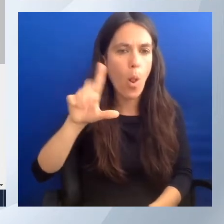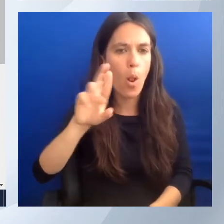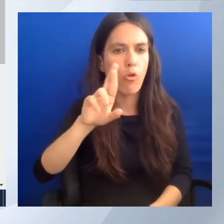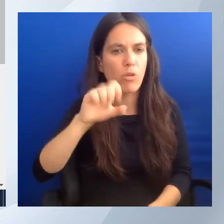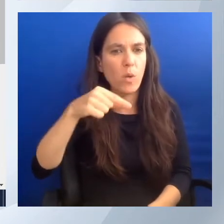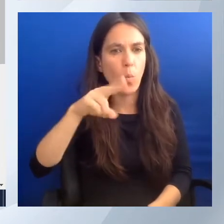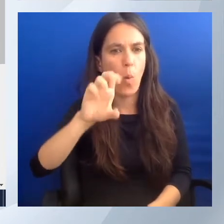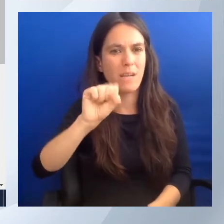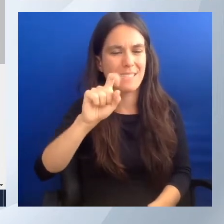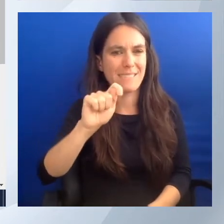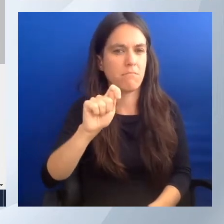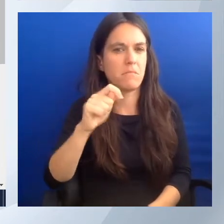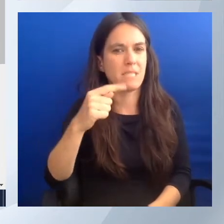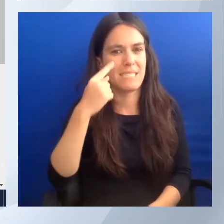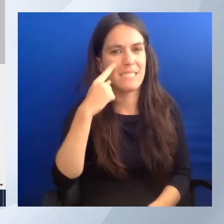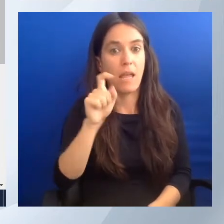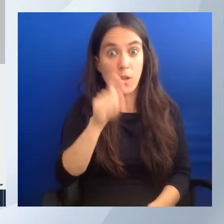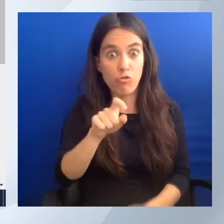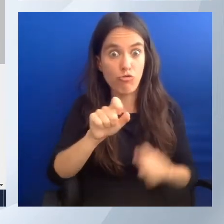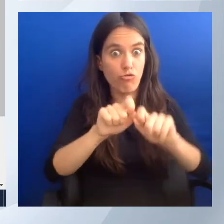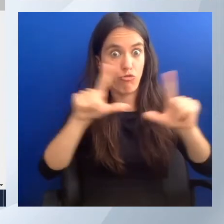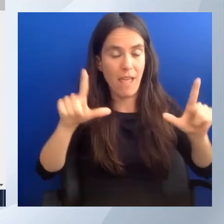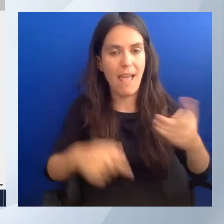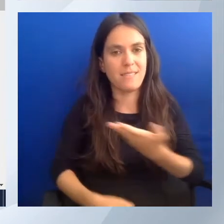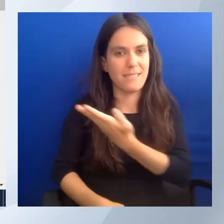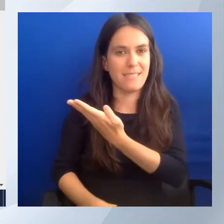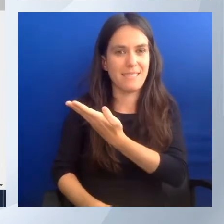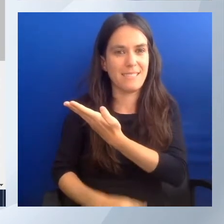into branch, create a pull request.